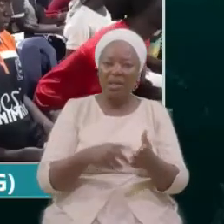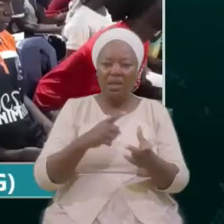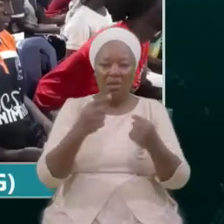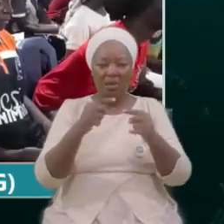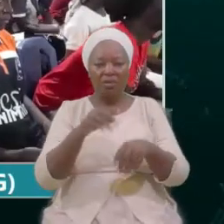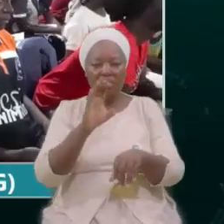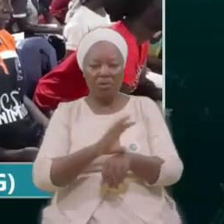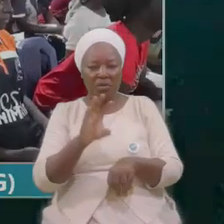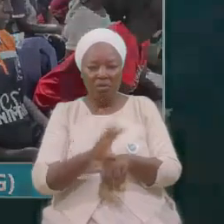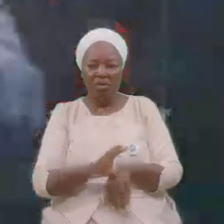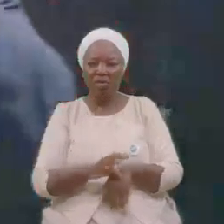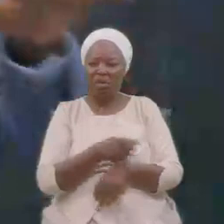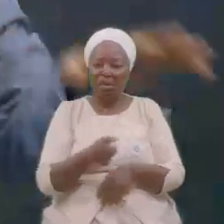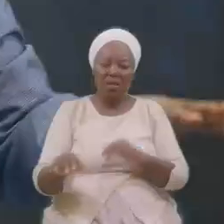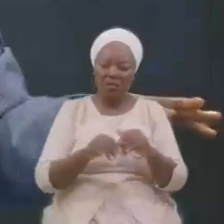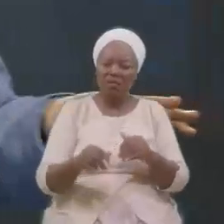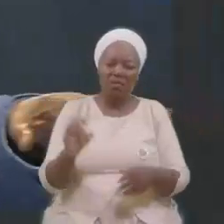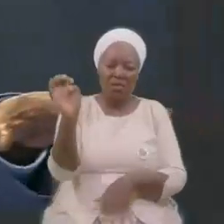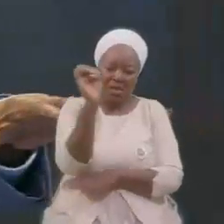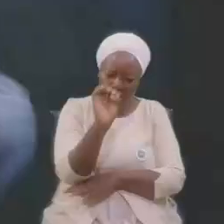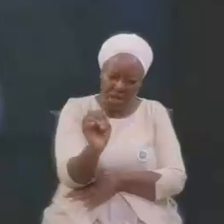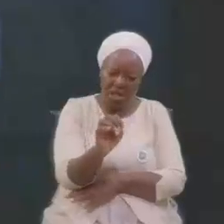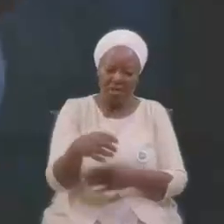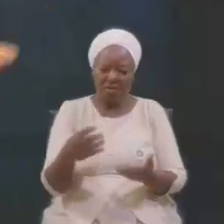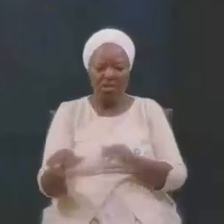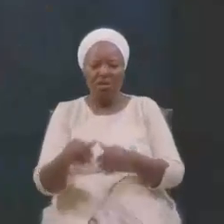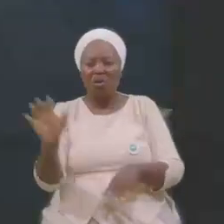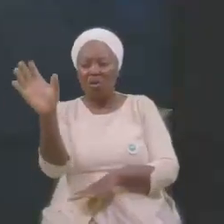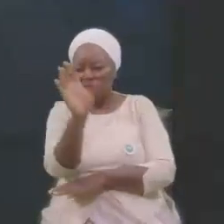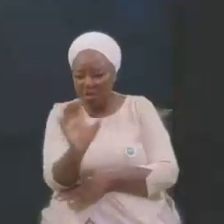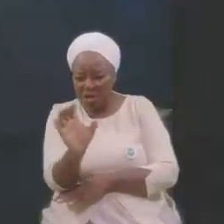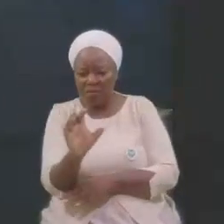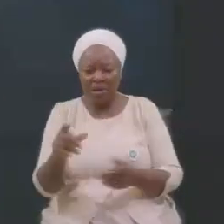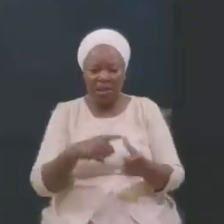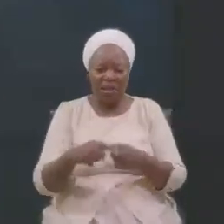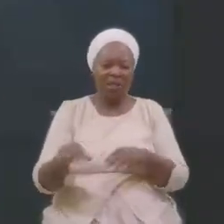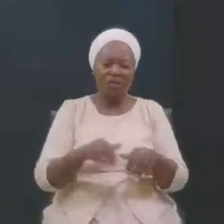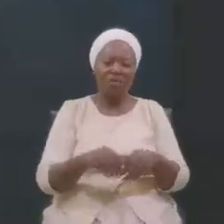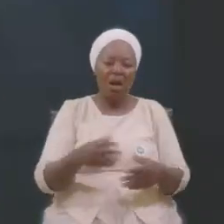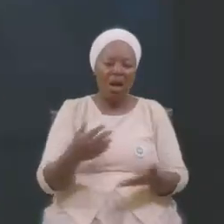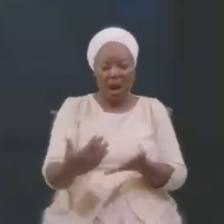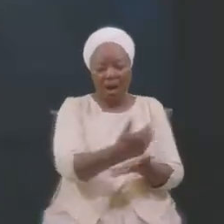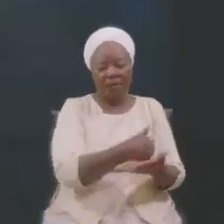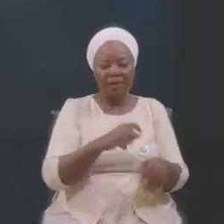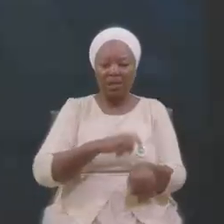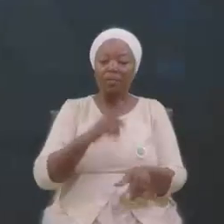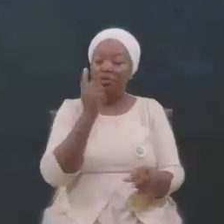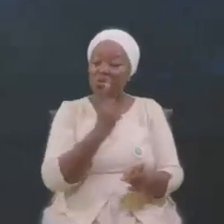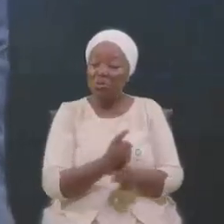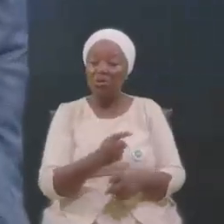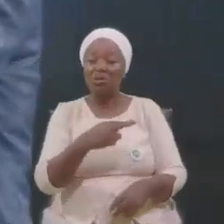do Easter, they do Christmas, and they do harvest time. Just religion.